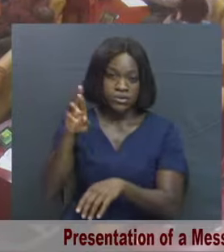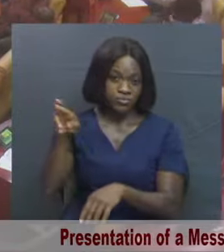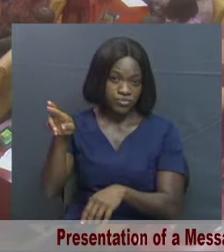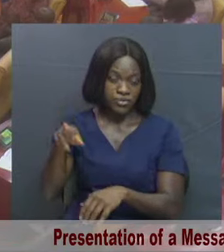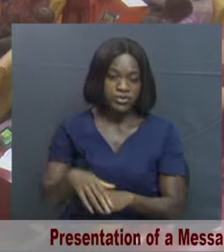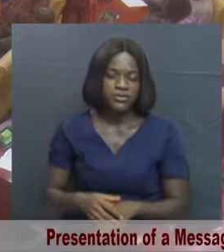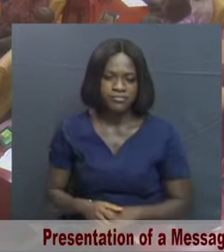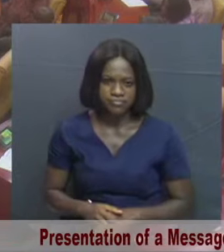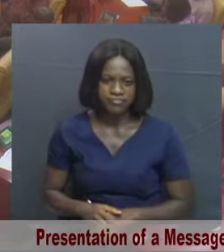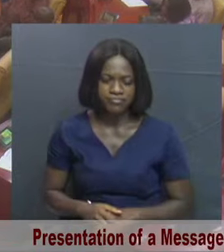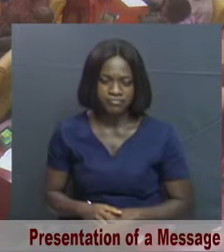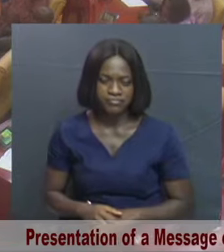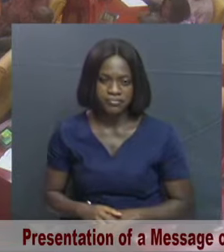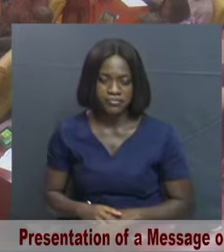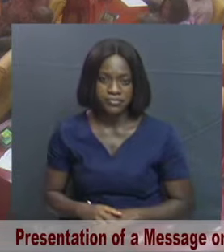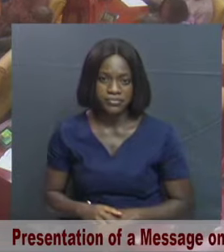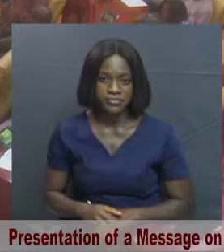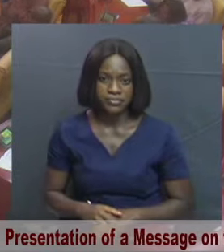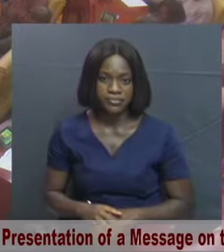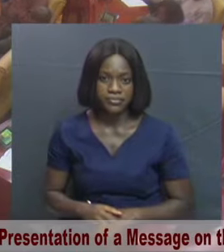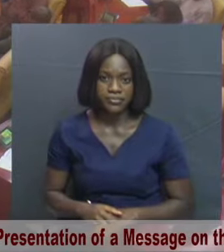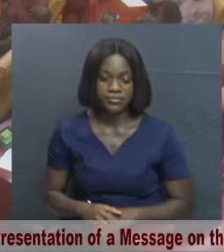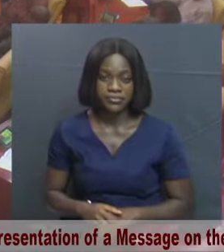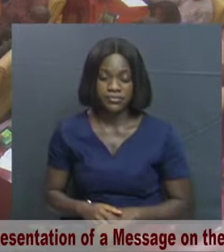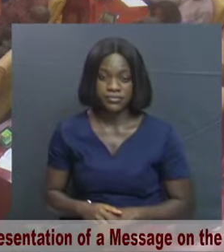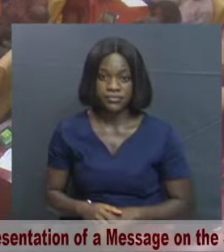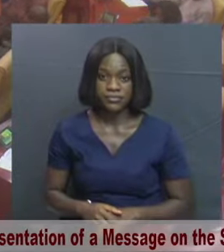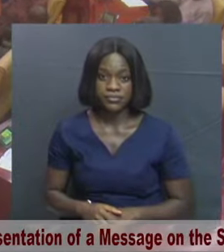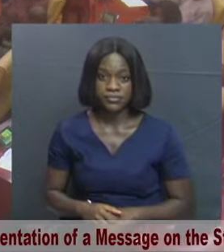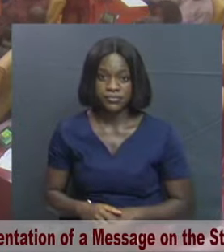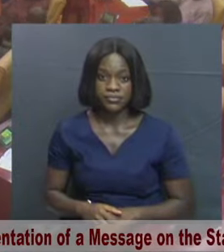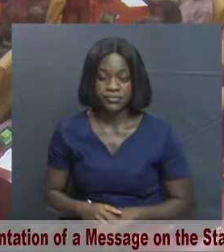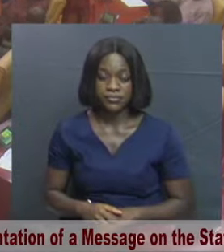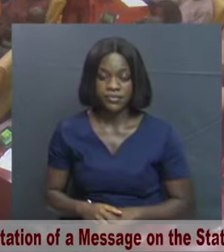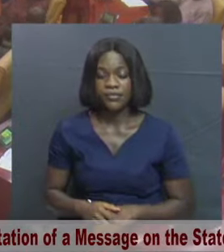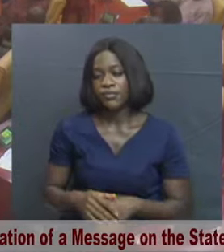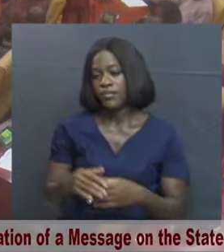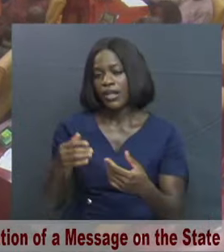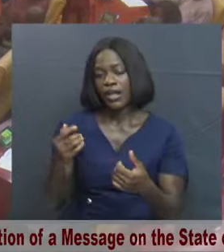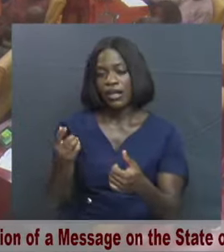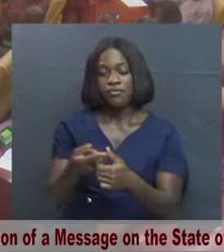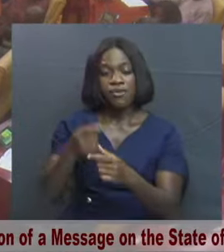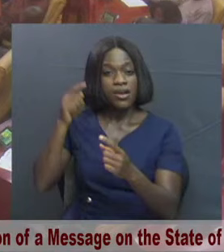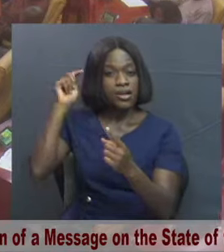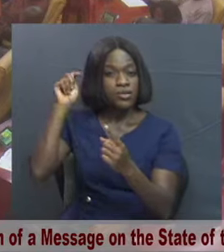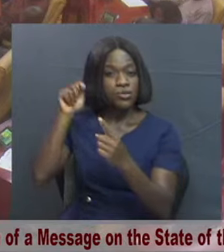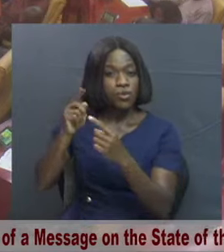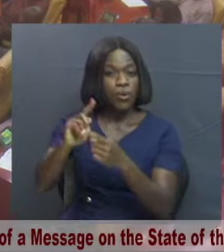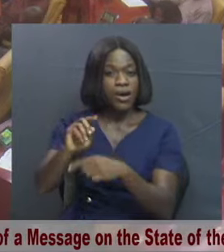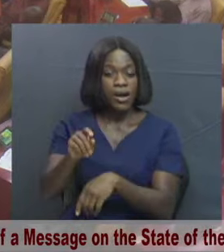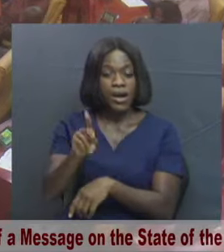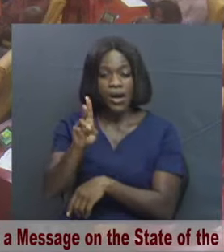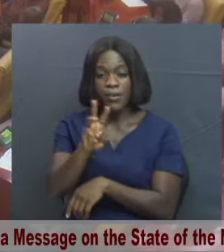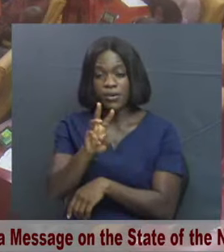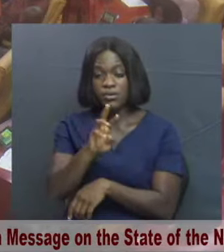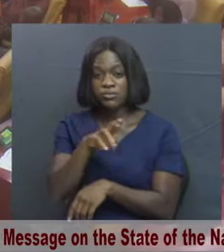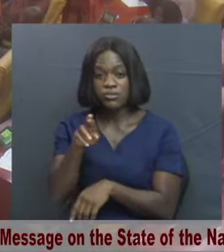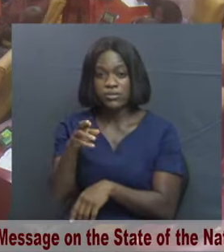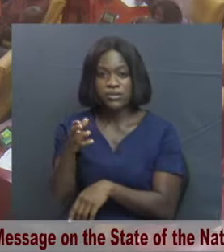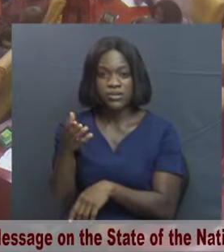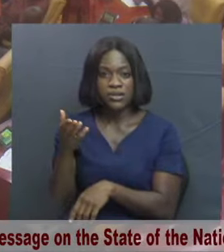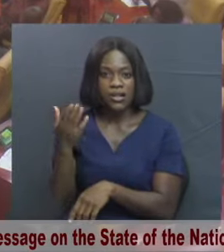Cardinal namini set to P its first first go in the upper east region in the last quarter of this